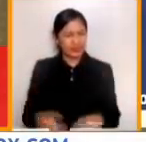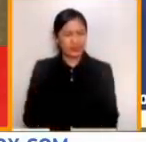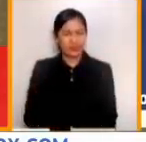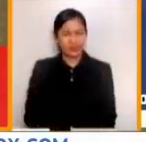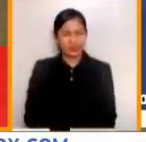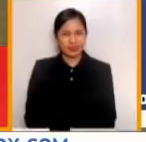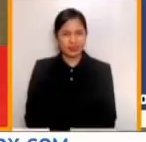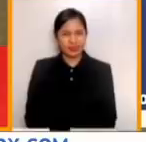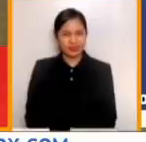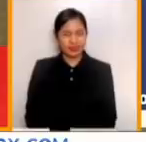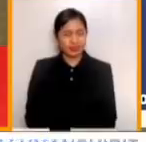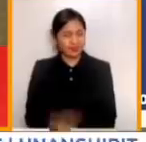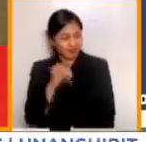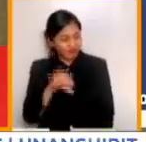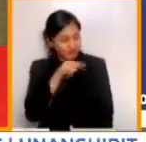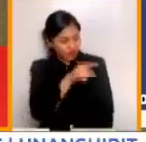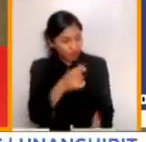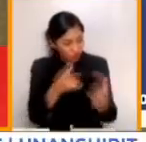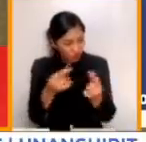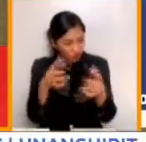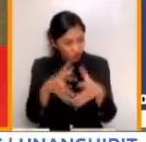So pag sinobrahan mo,